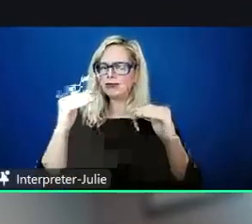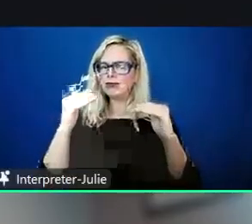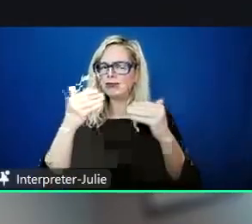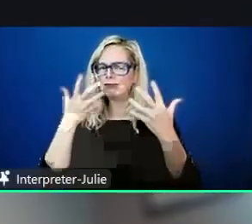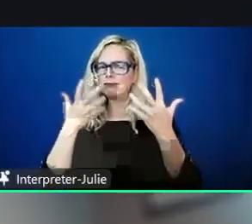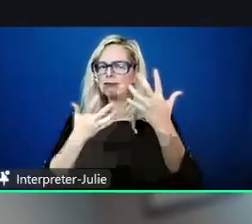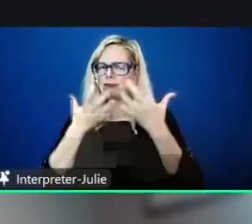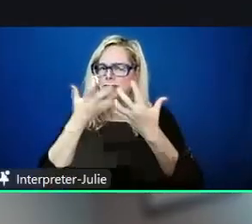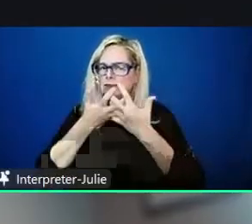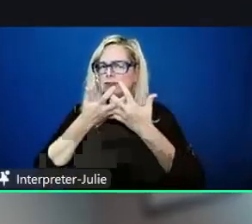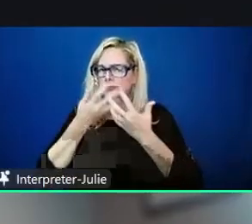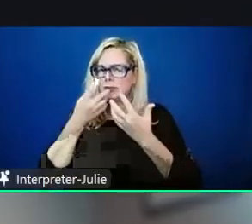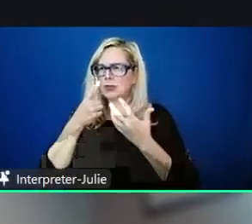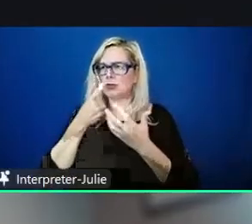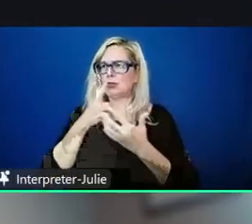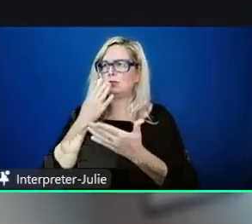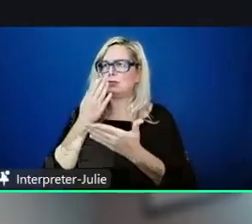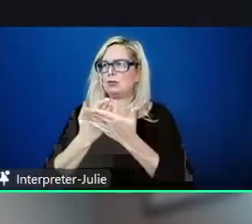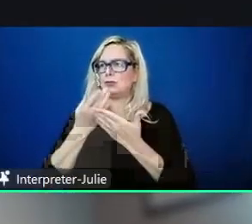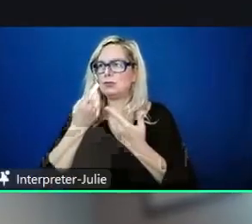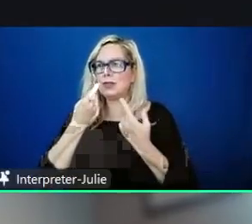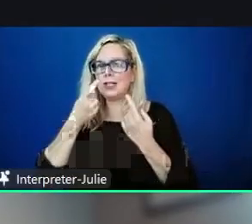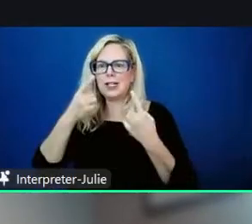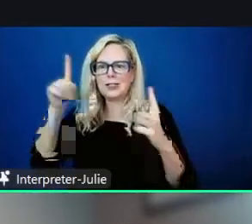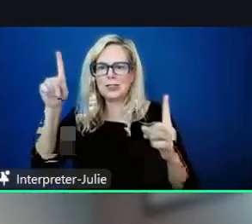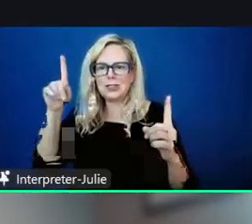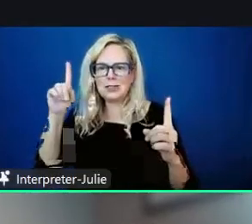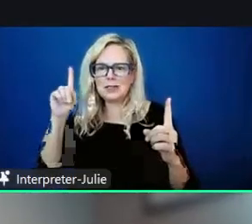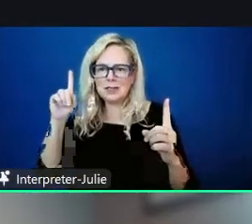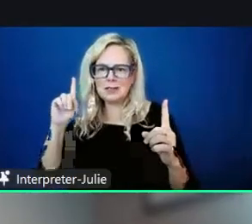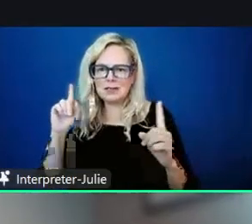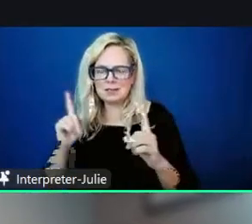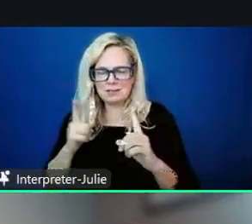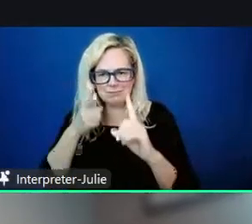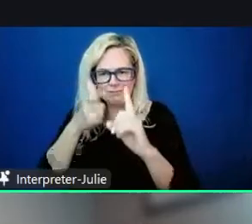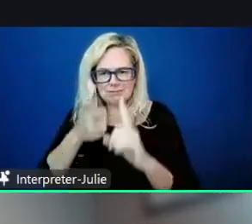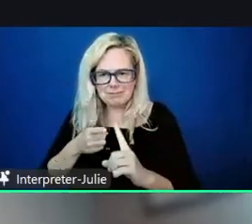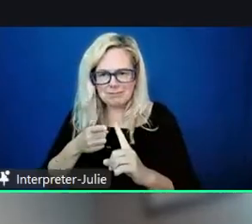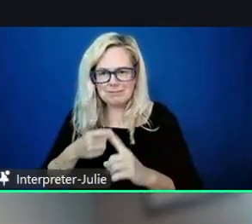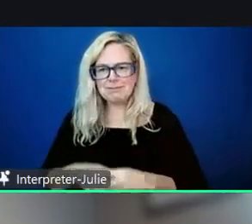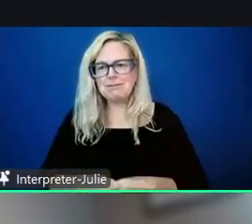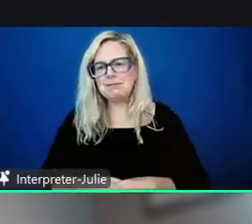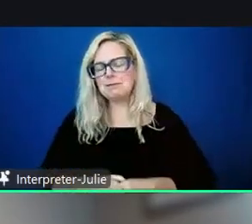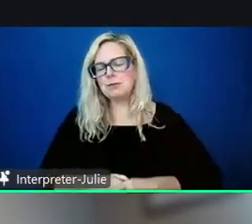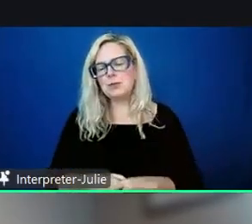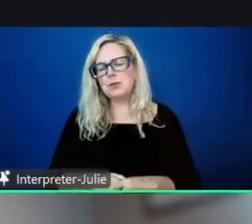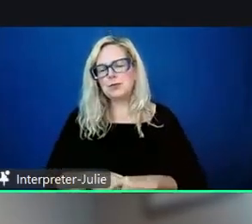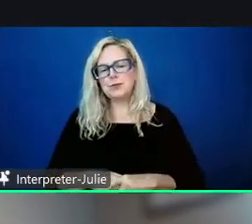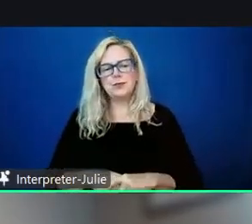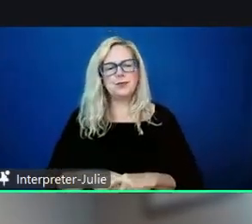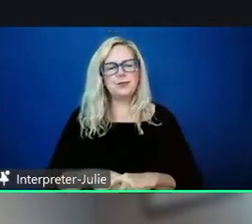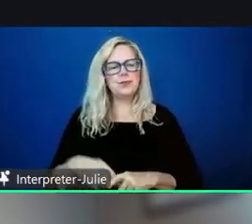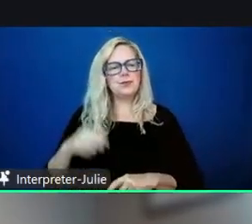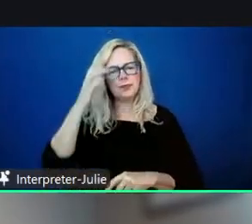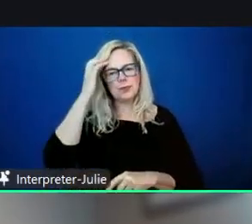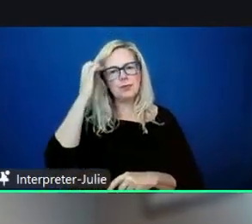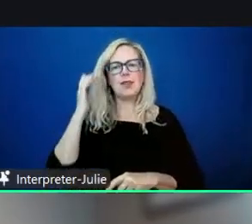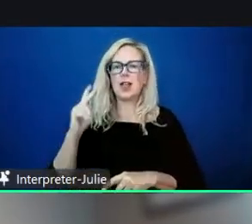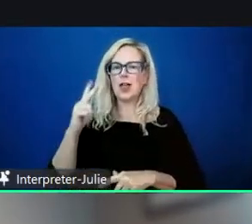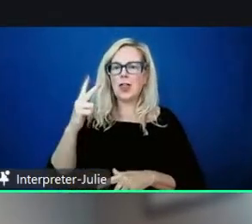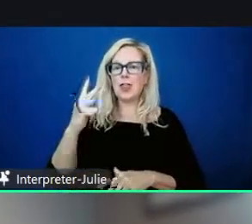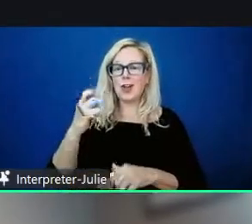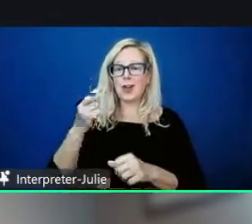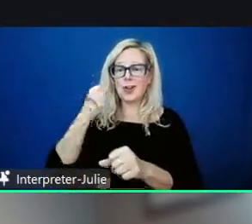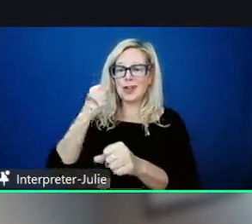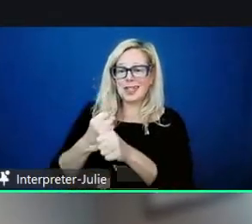success in reaching those standards. So third year is notorious for very long